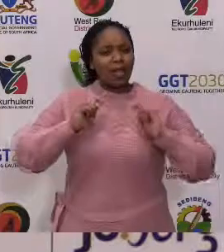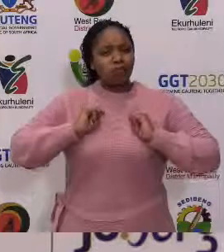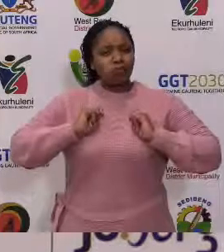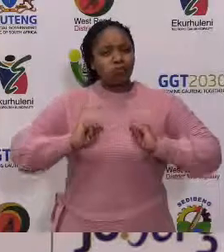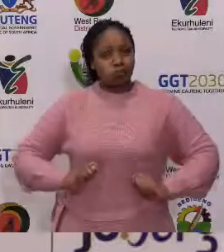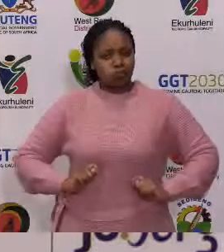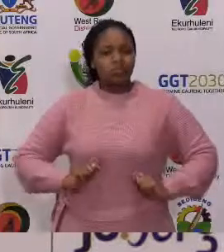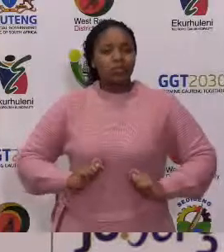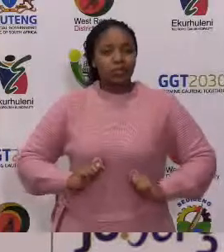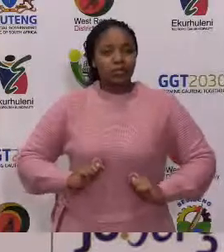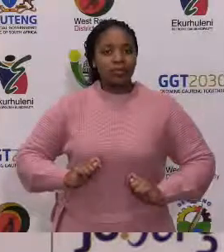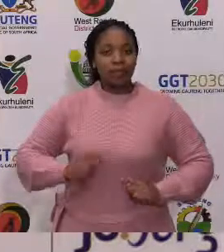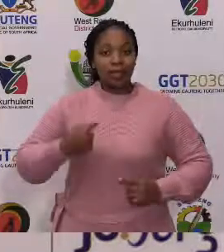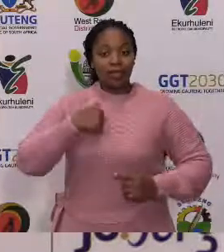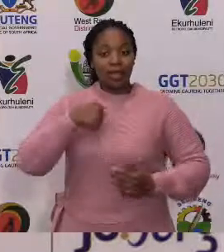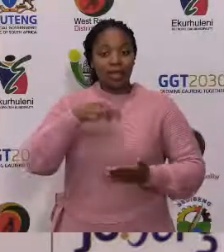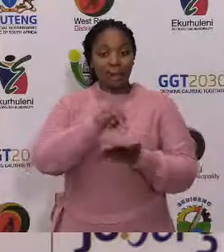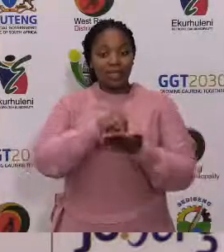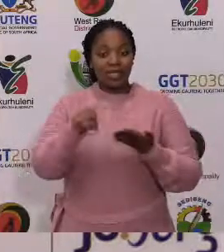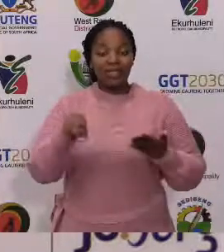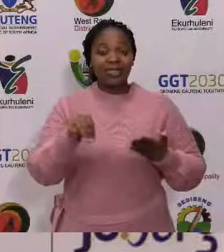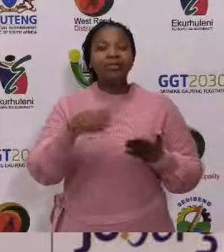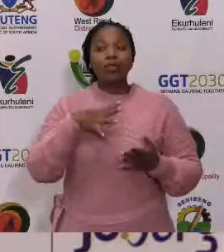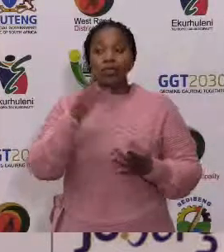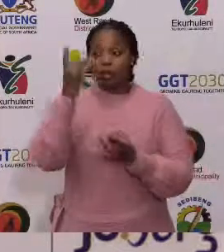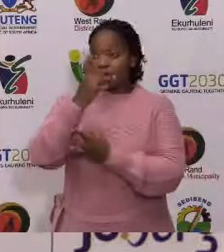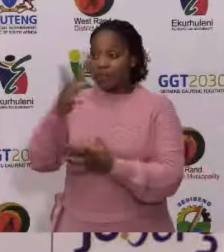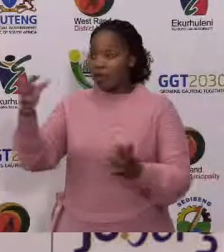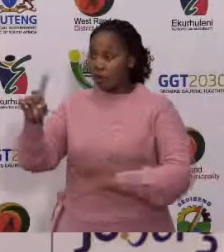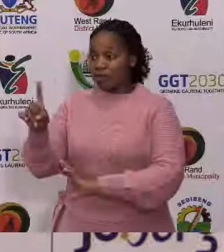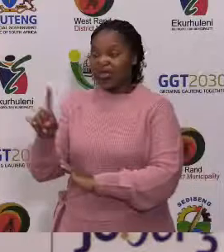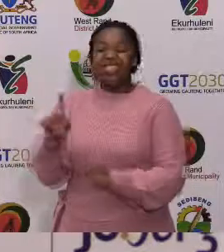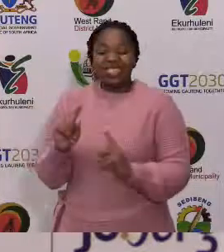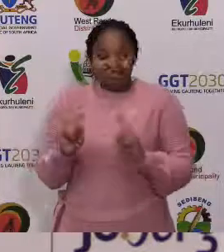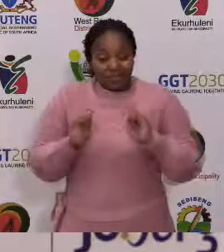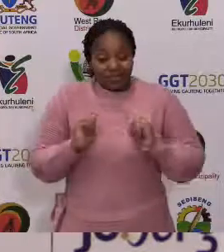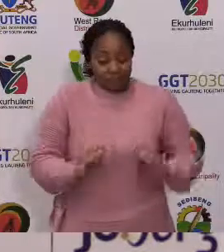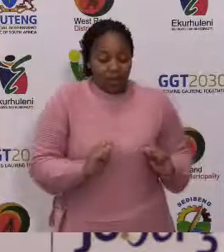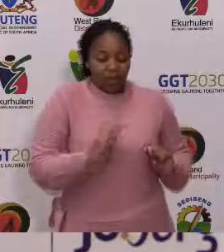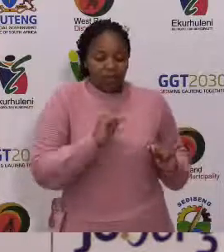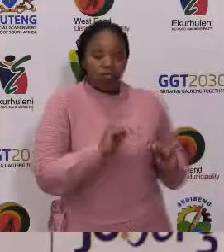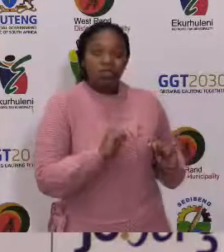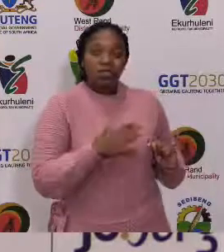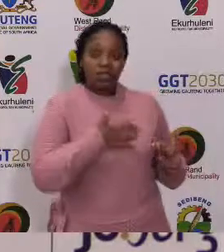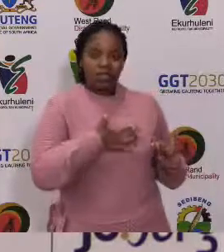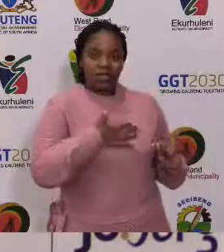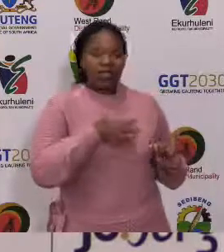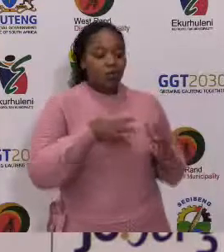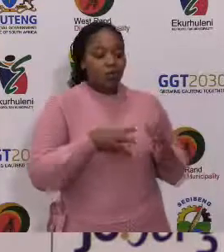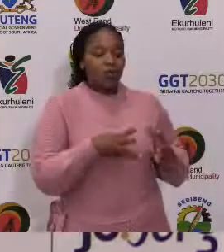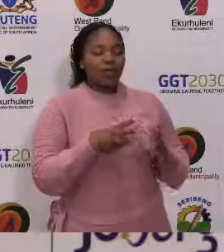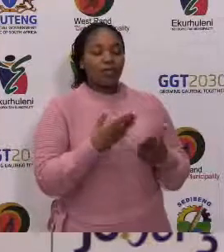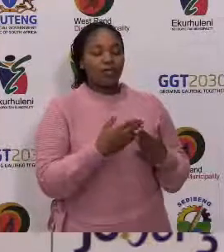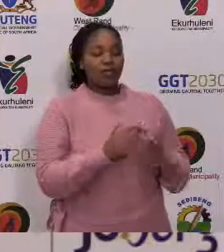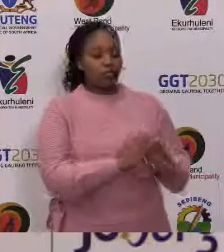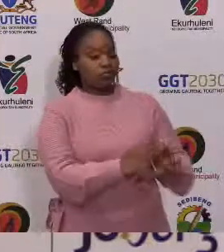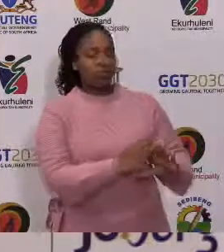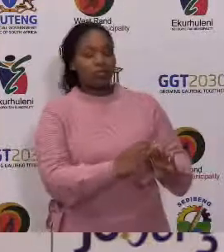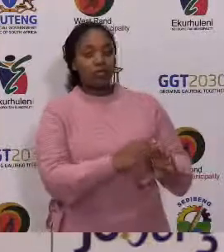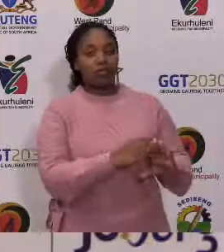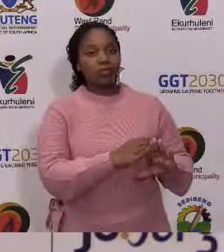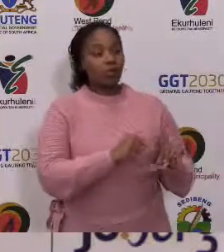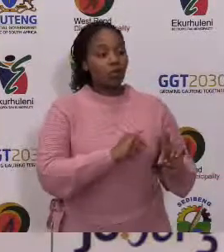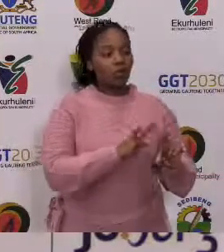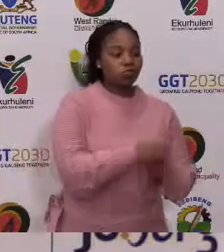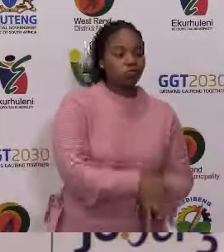message is that we must defeat the fatigue as a way to defeat the virus. We shouldn't